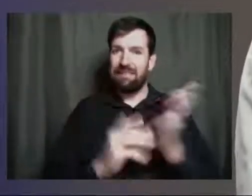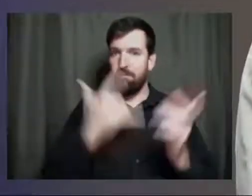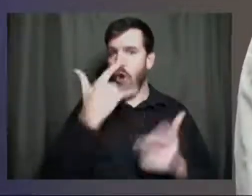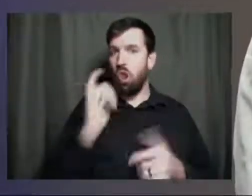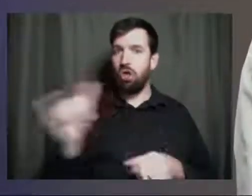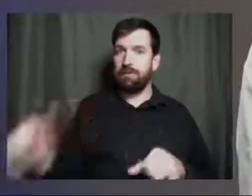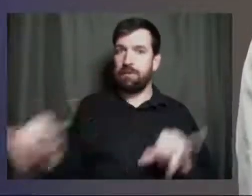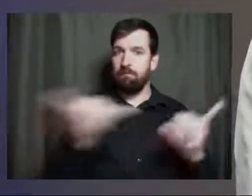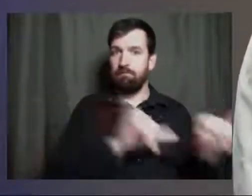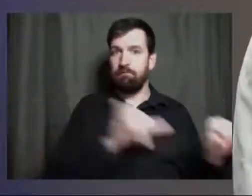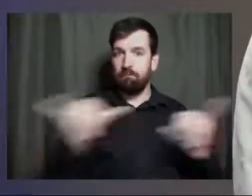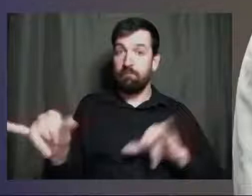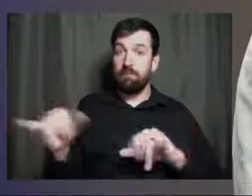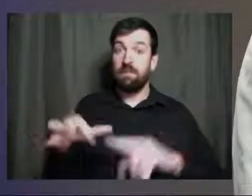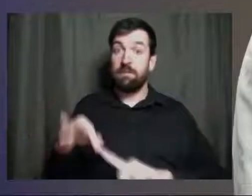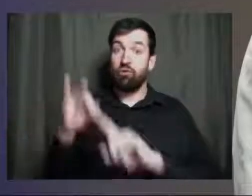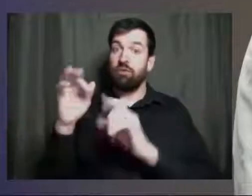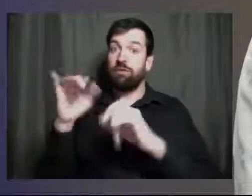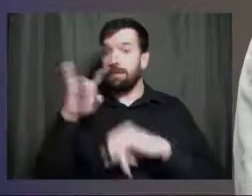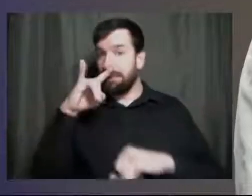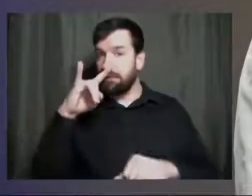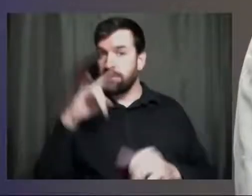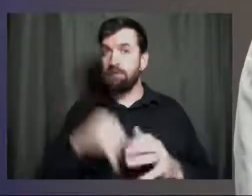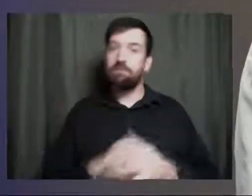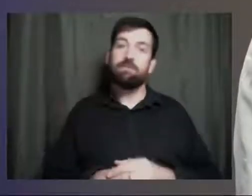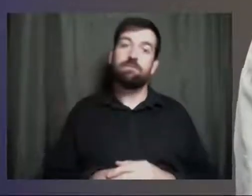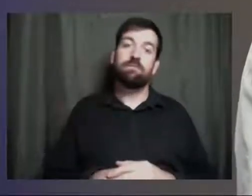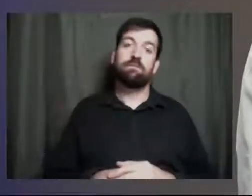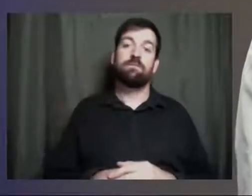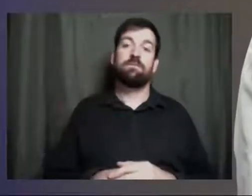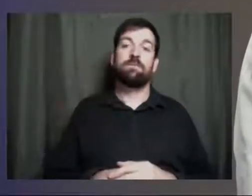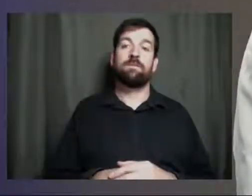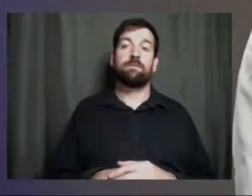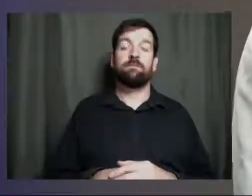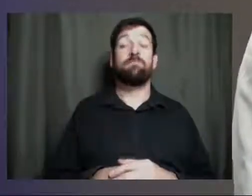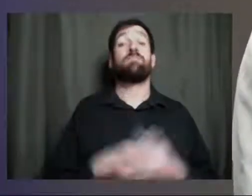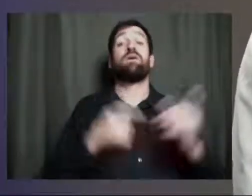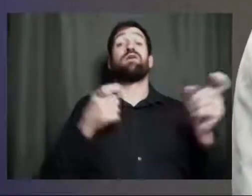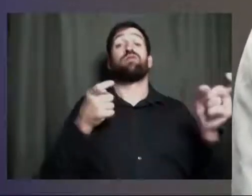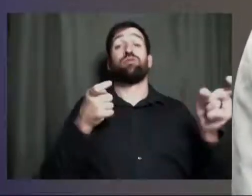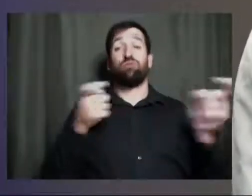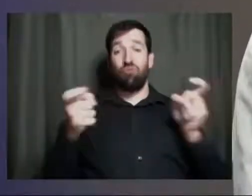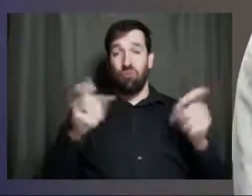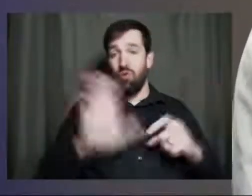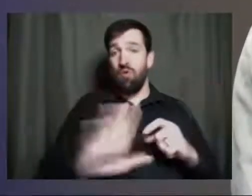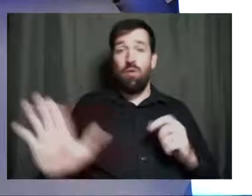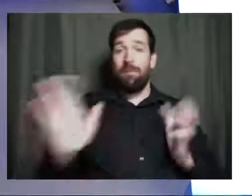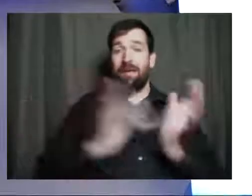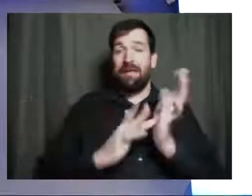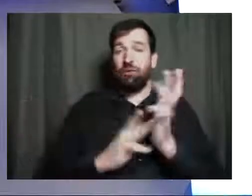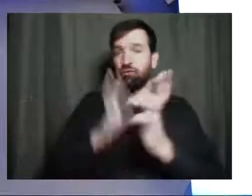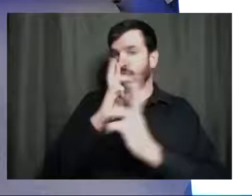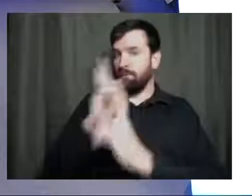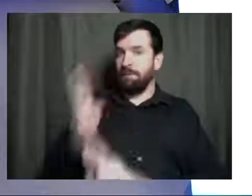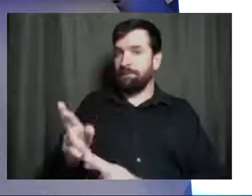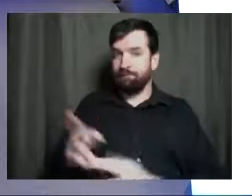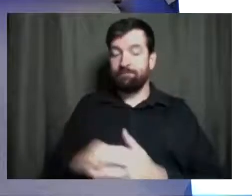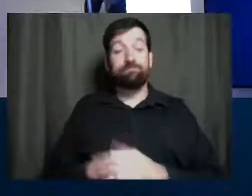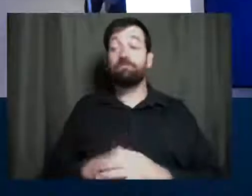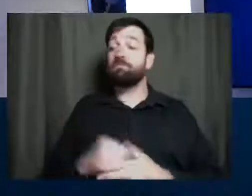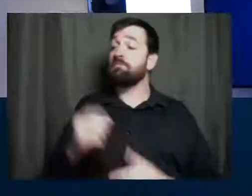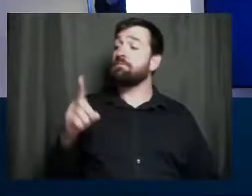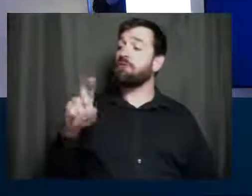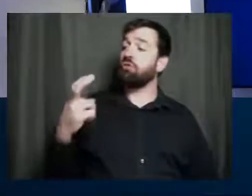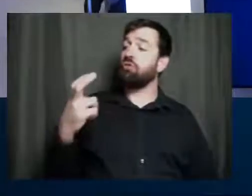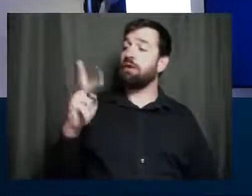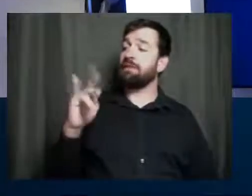with kids. So it just comes down to controlling your medications and treating them with respect. Okay, Dr. Hawkinson, Michaela says my husband